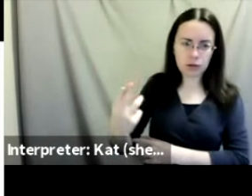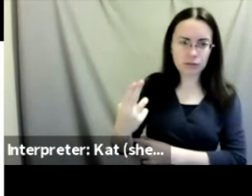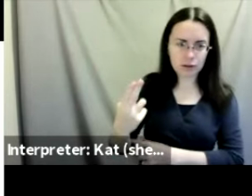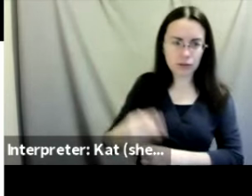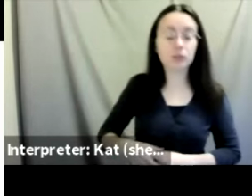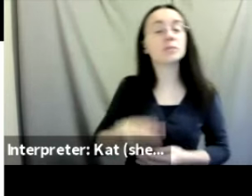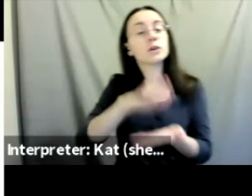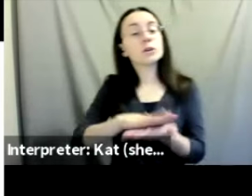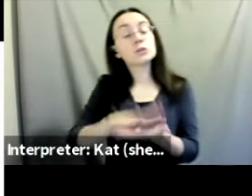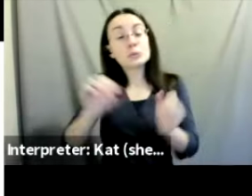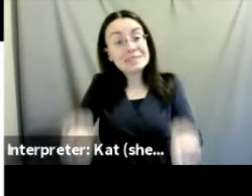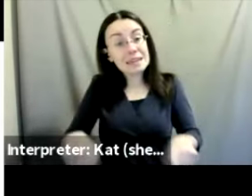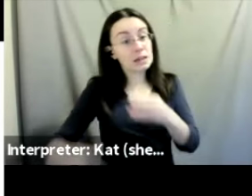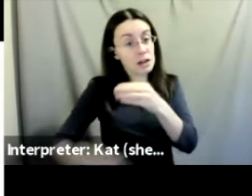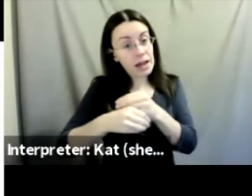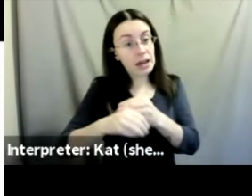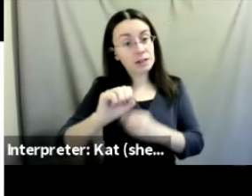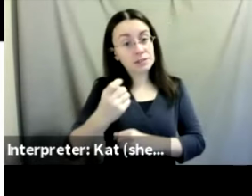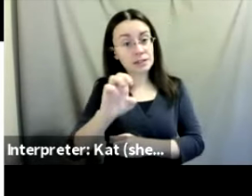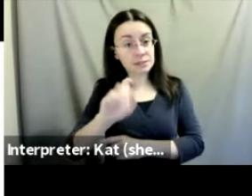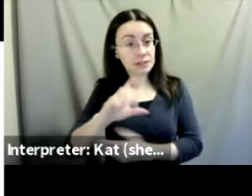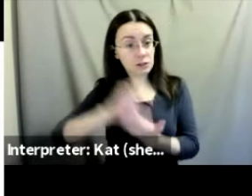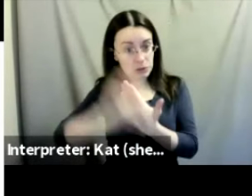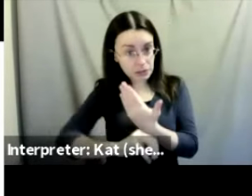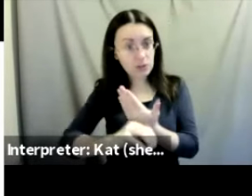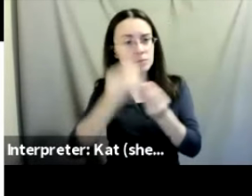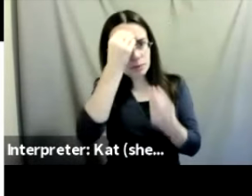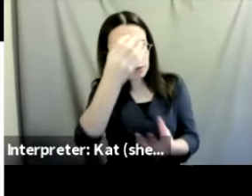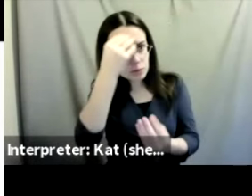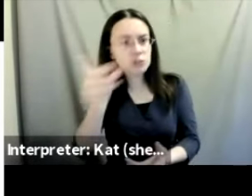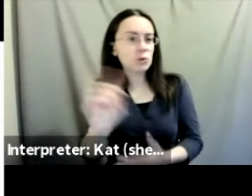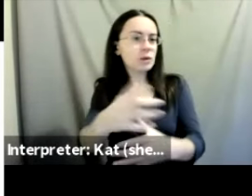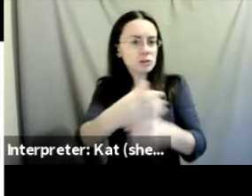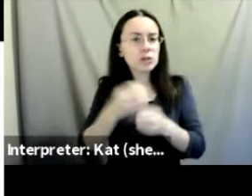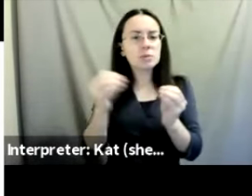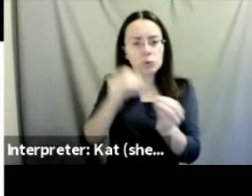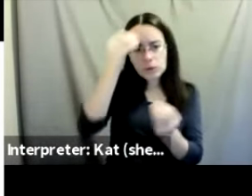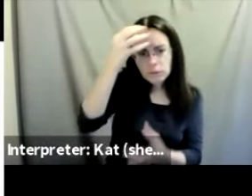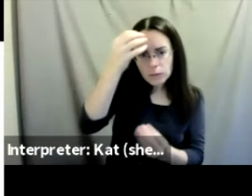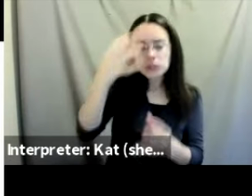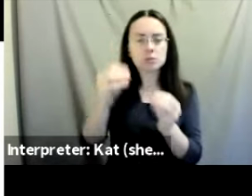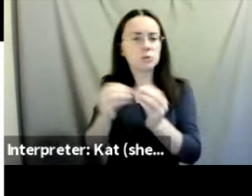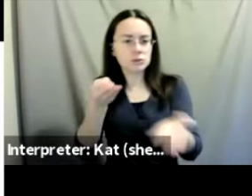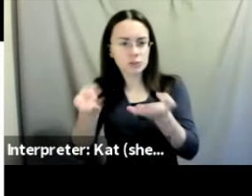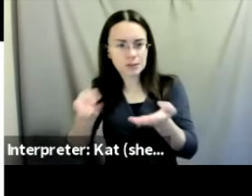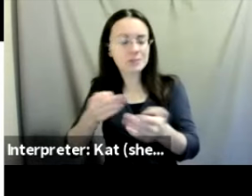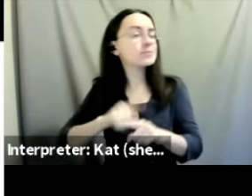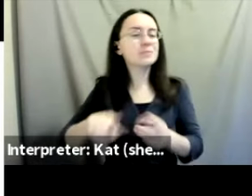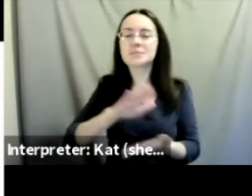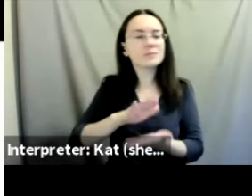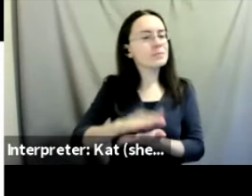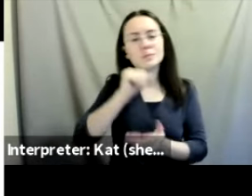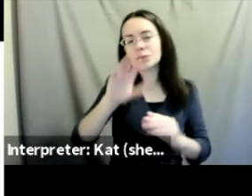ed curriculum with information about where teens can access additional information and services in their community. However, they're not doing that right